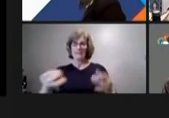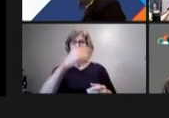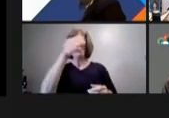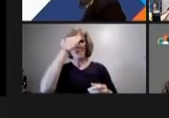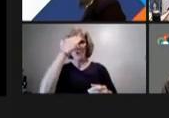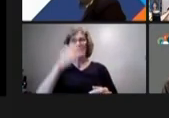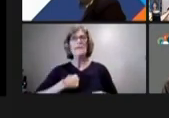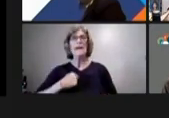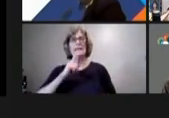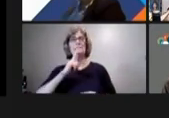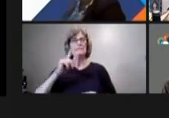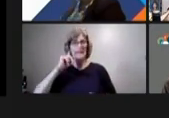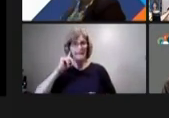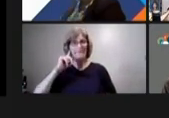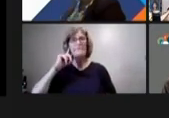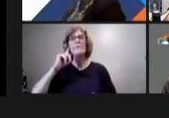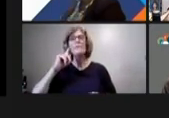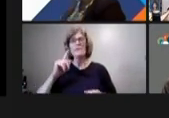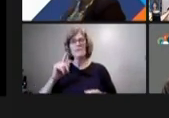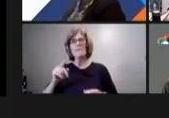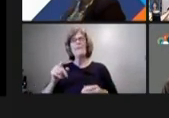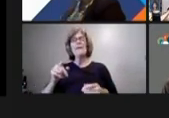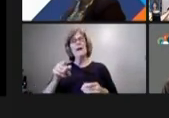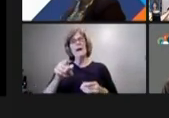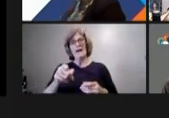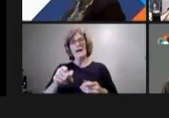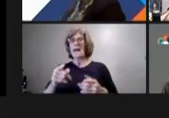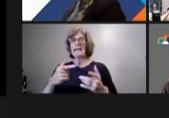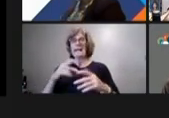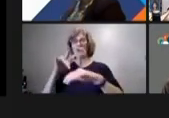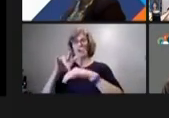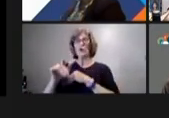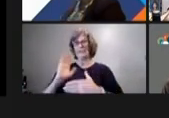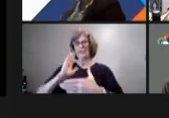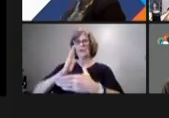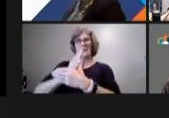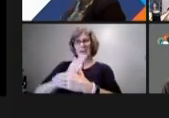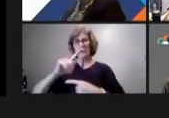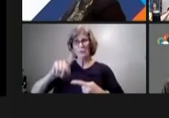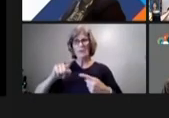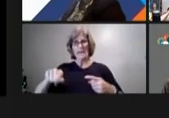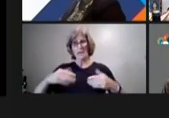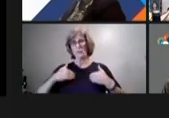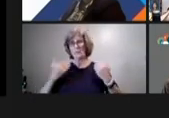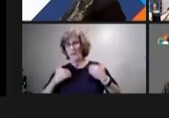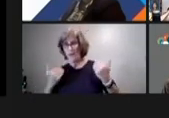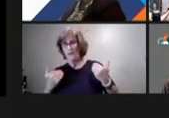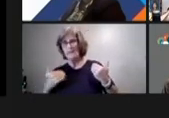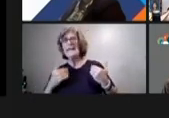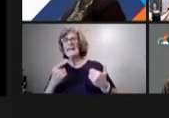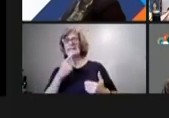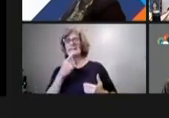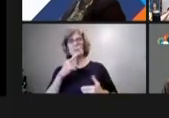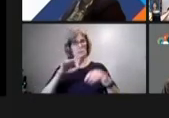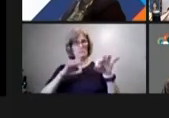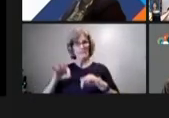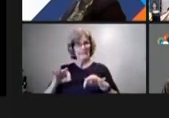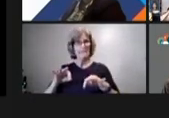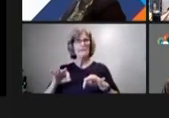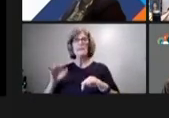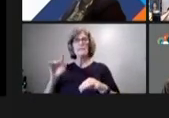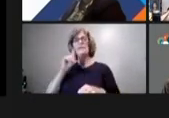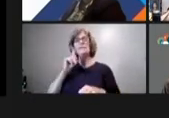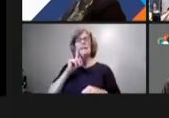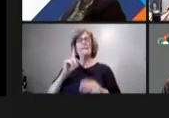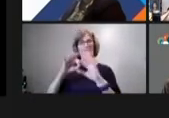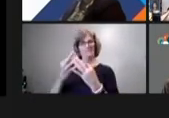deaf myself. I passed this hearing due to my speech and due to early intervention that occurred when I was a child. And I say that to explain I am in a deaf family. Both